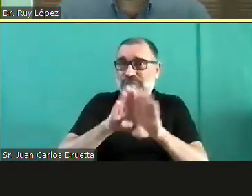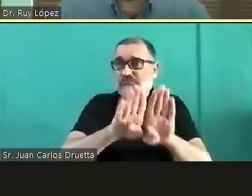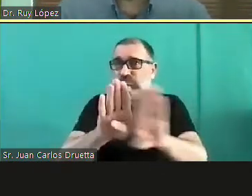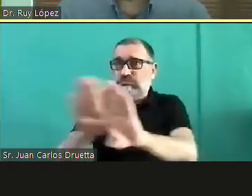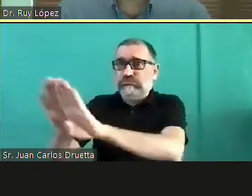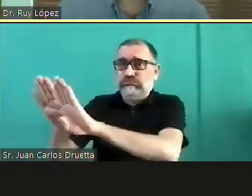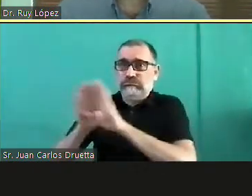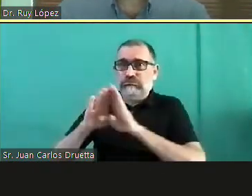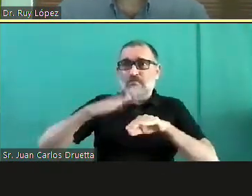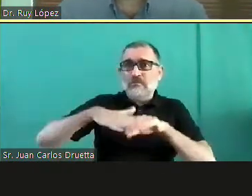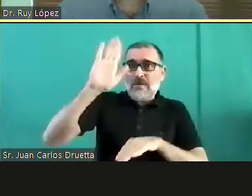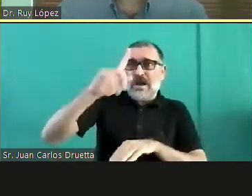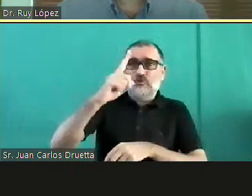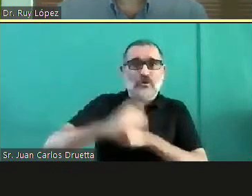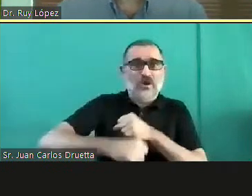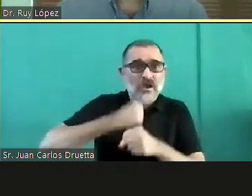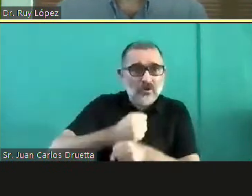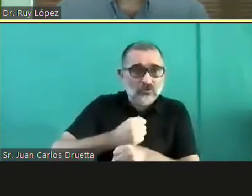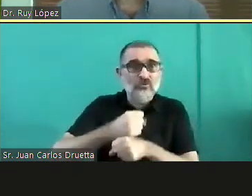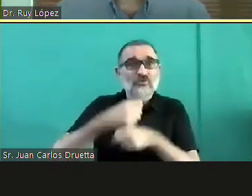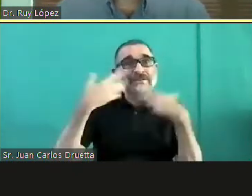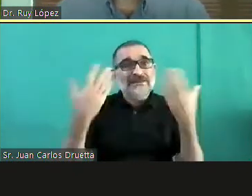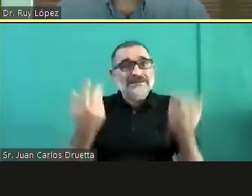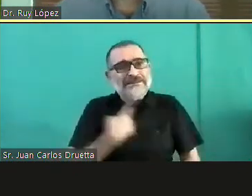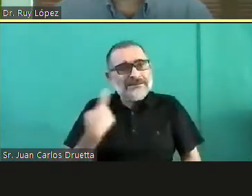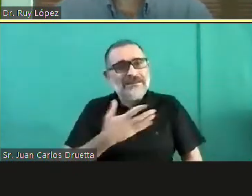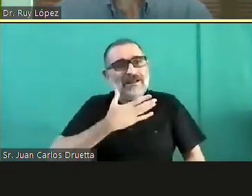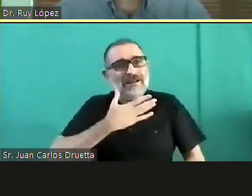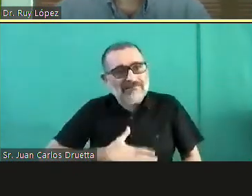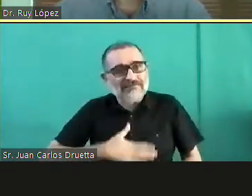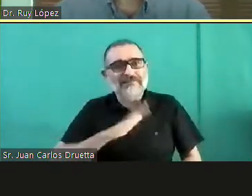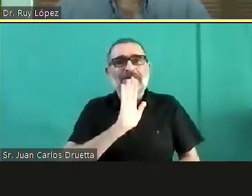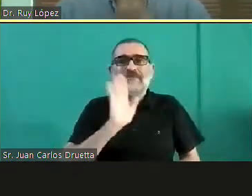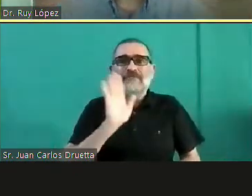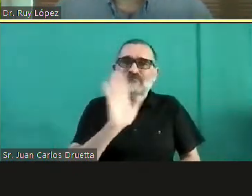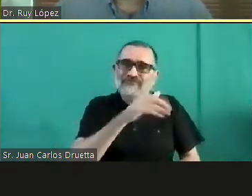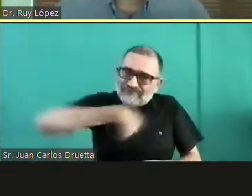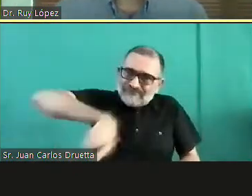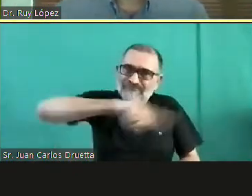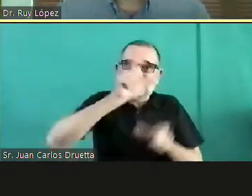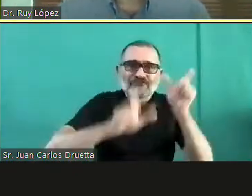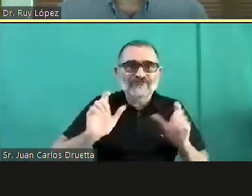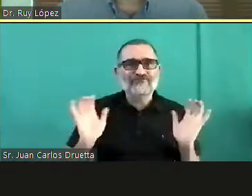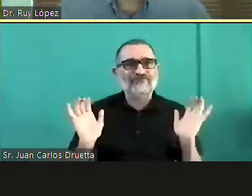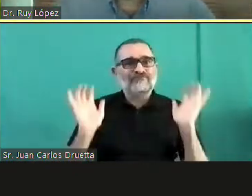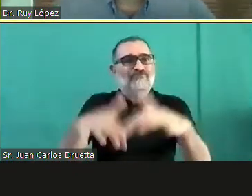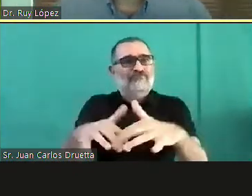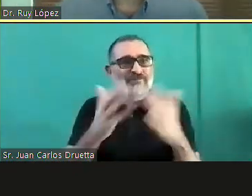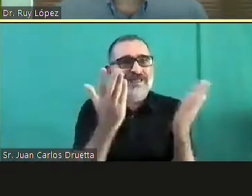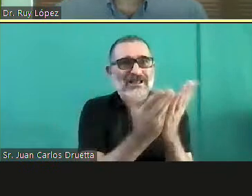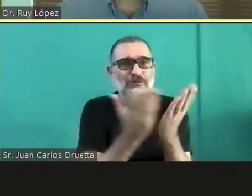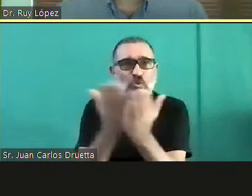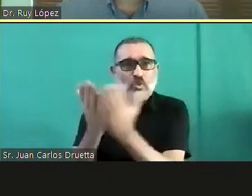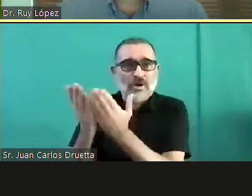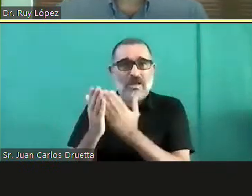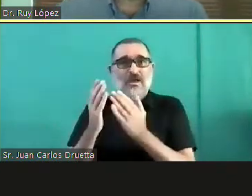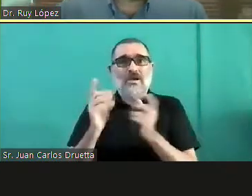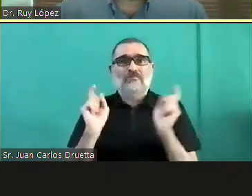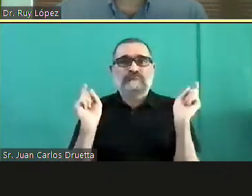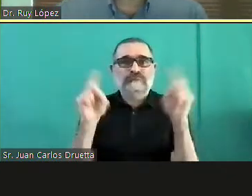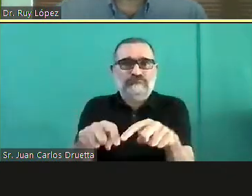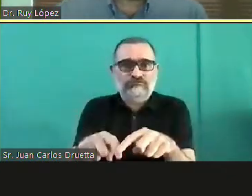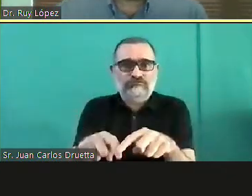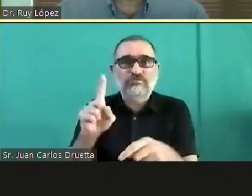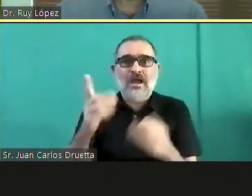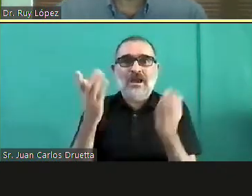determining factors of poor nutrition and other risk factors. So we are working on this. And what the pandemic also gave us was